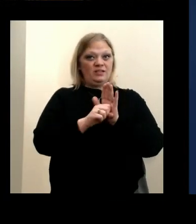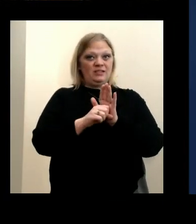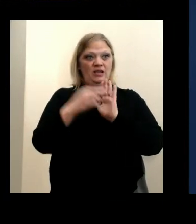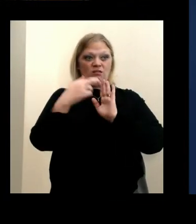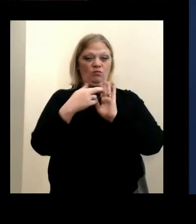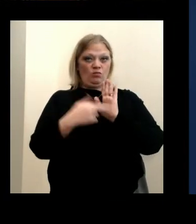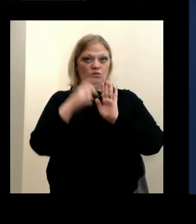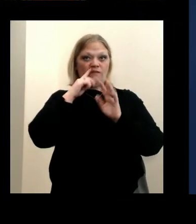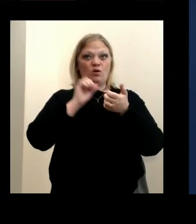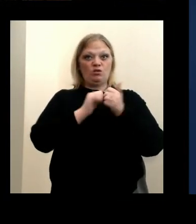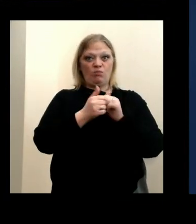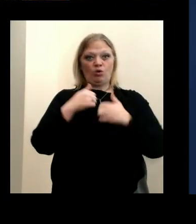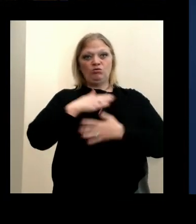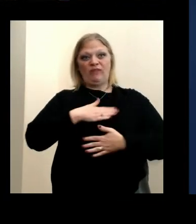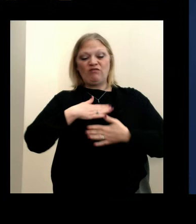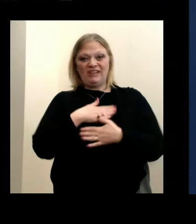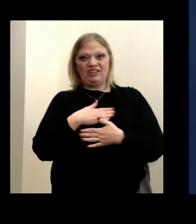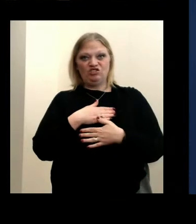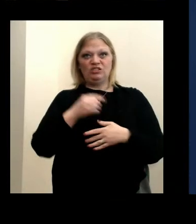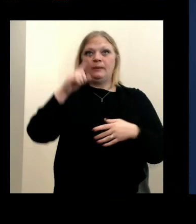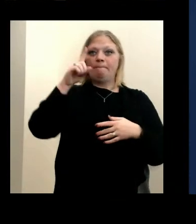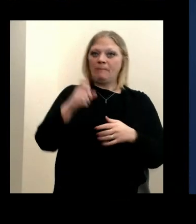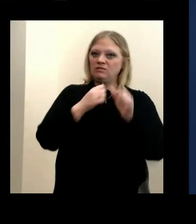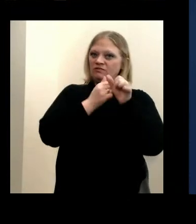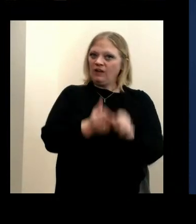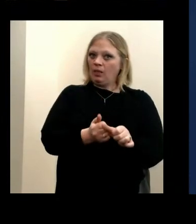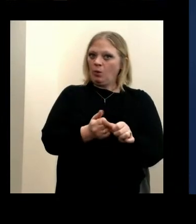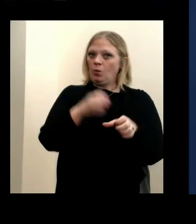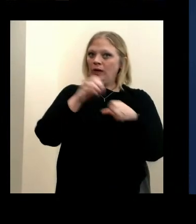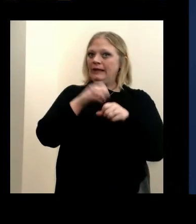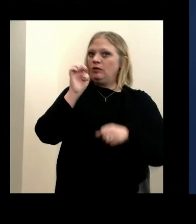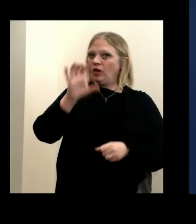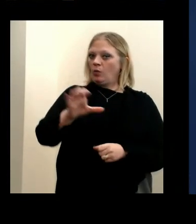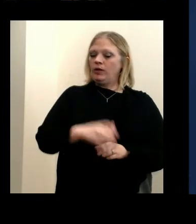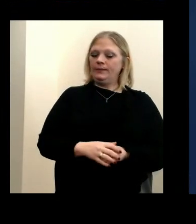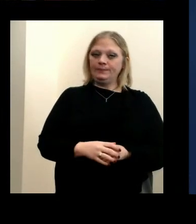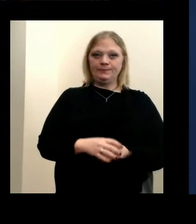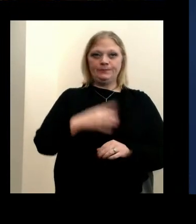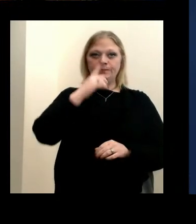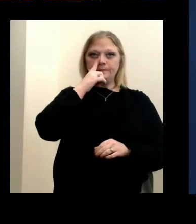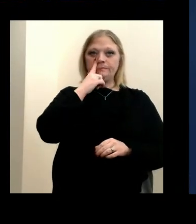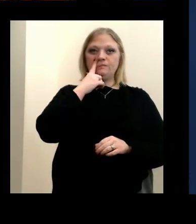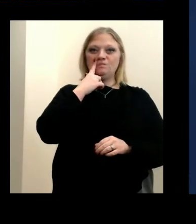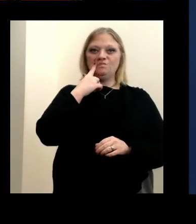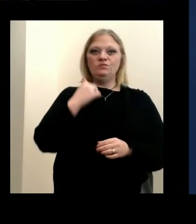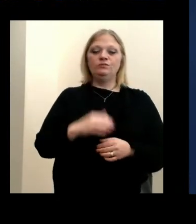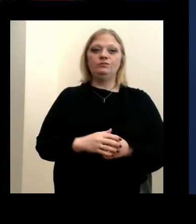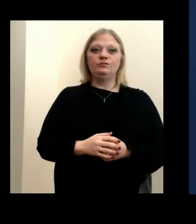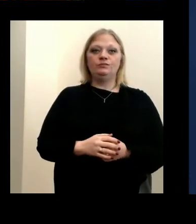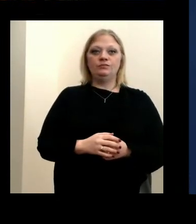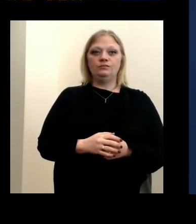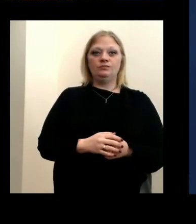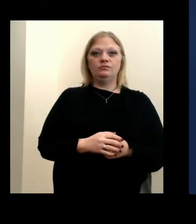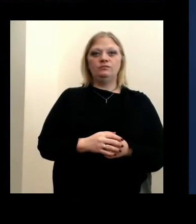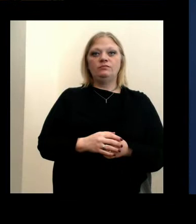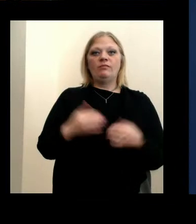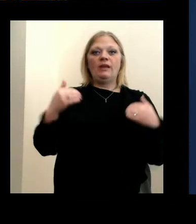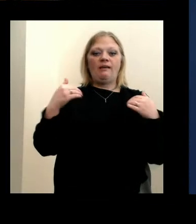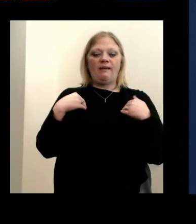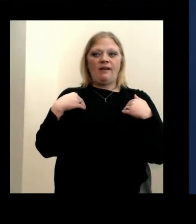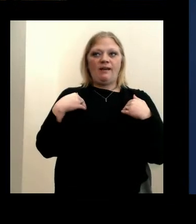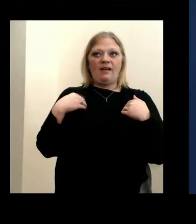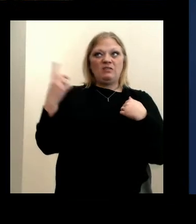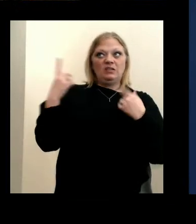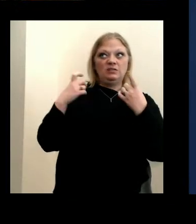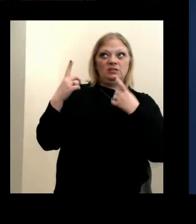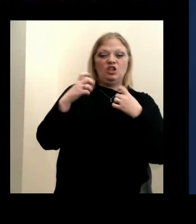and recreation have to be adhered to in Erie County. Then there's a question of travel with